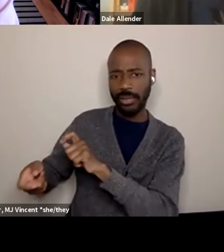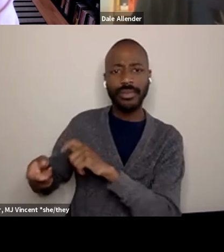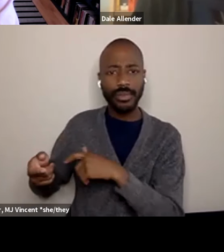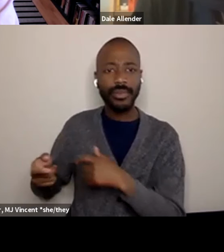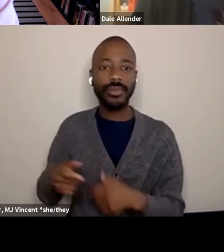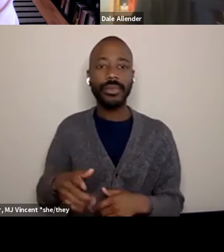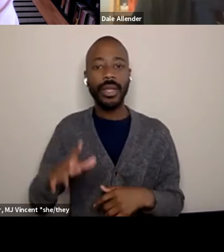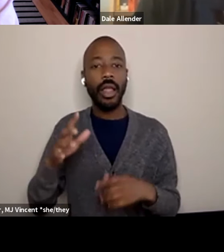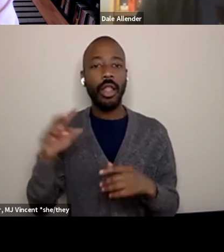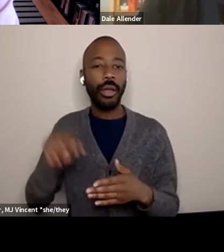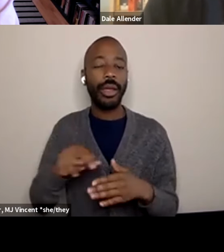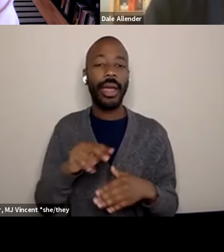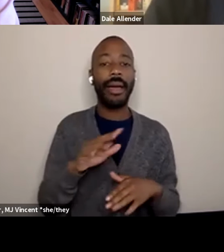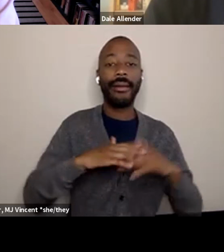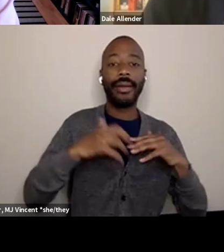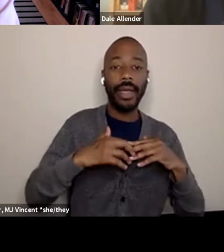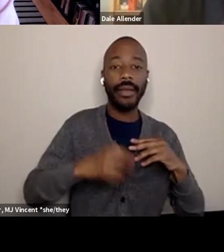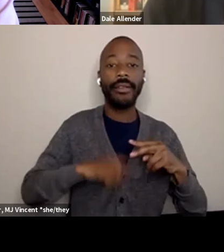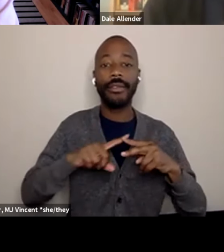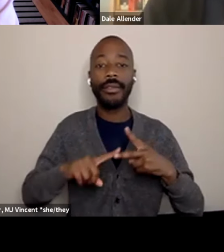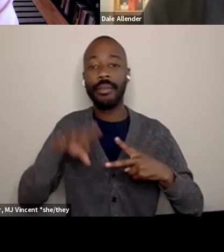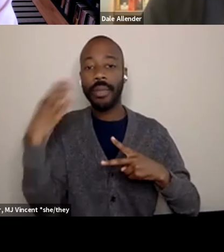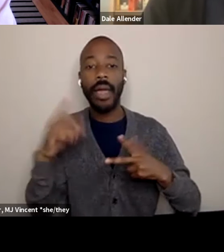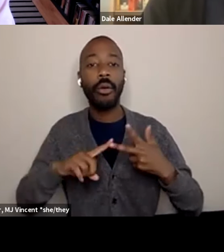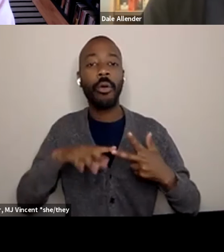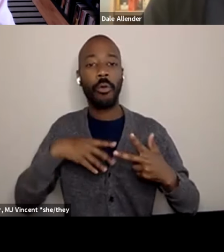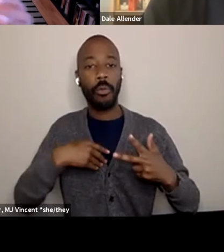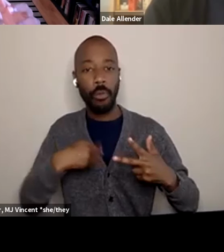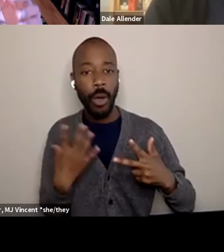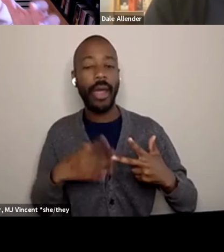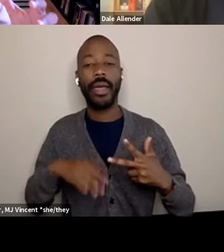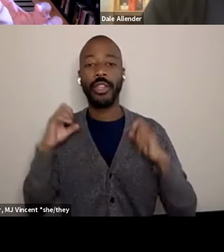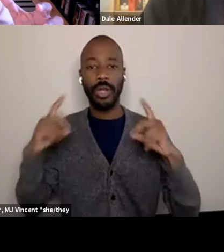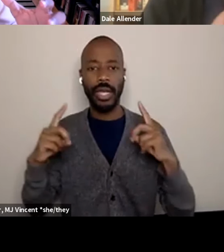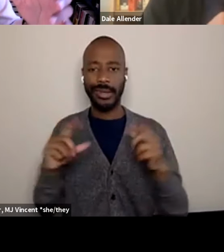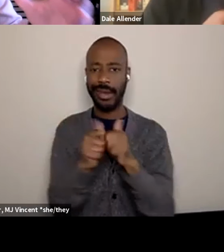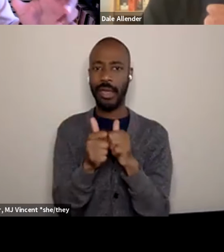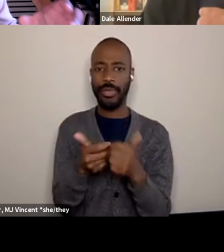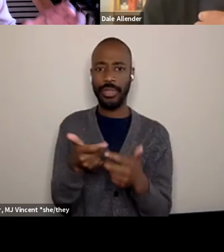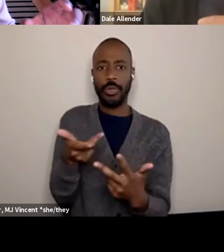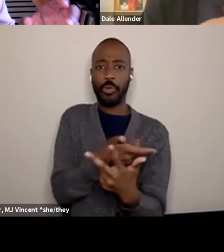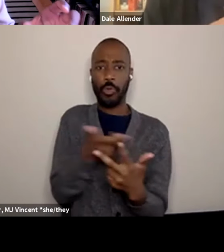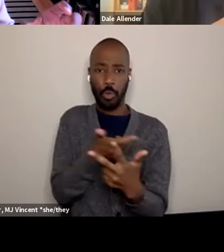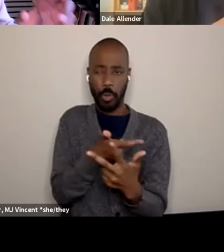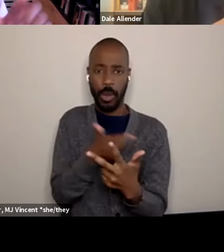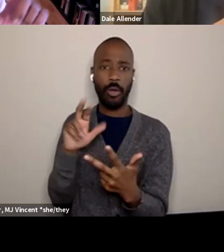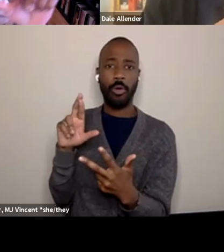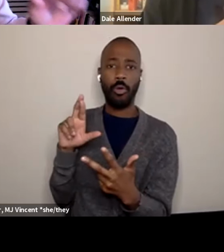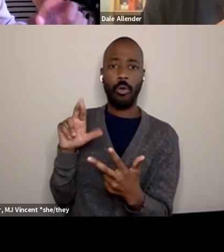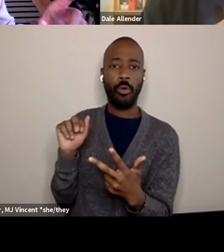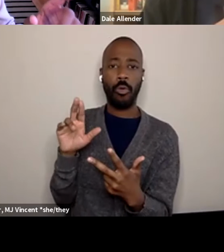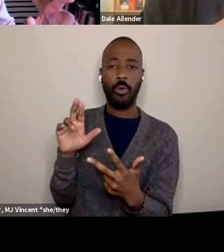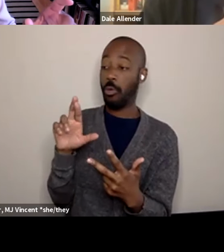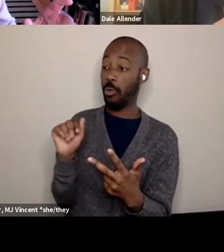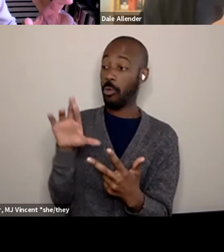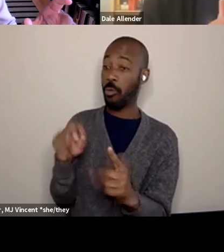Native education, and white education in early America, and how these three racialized histories of education in the US are often